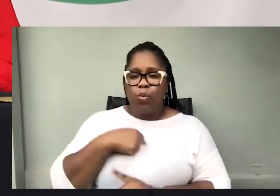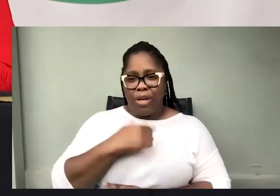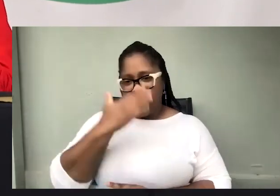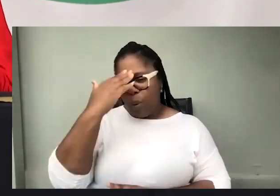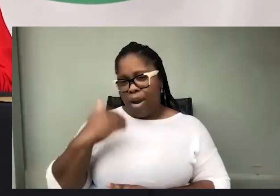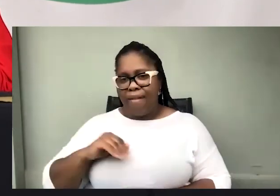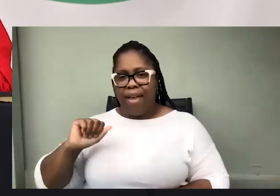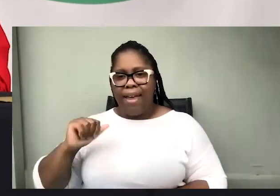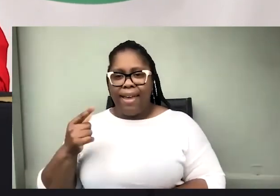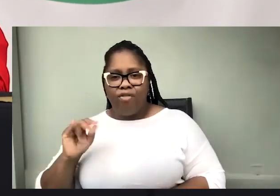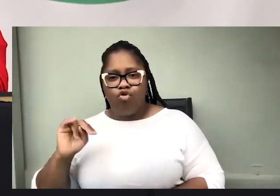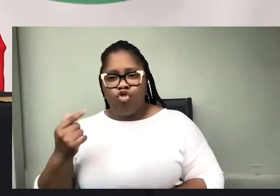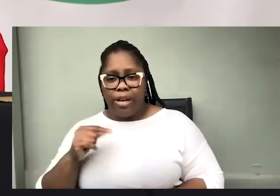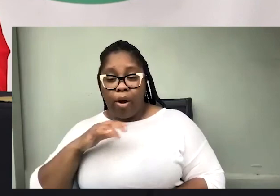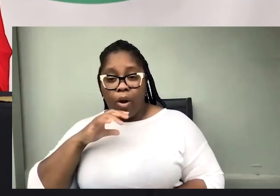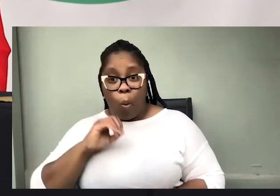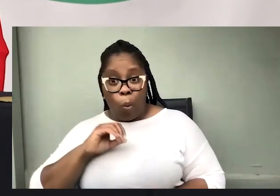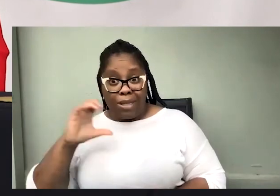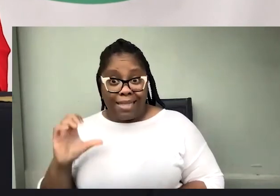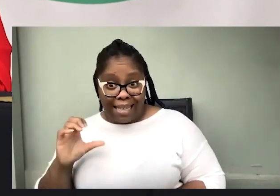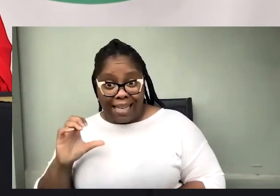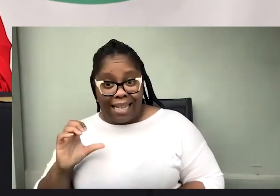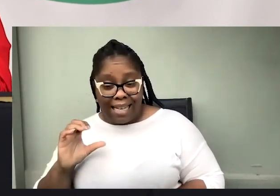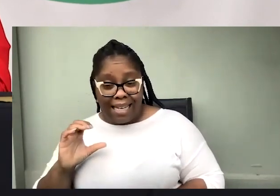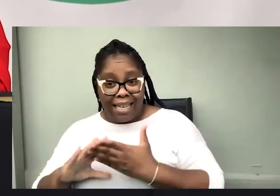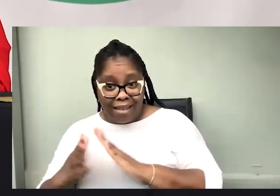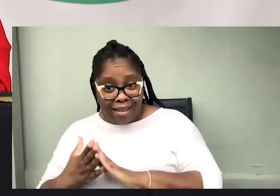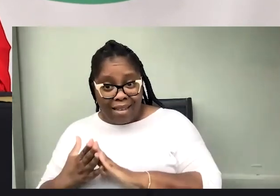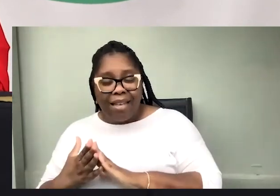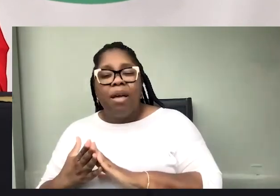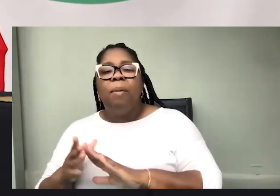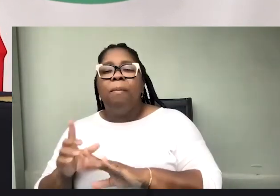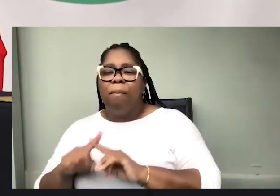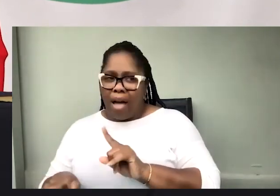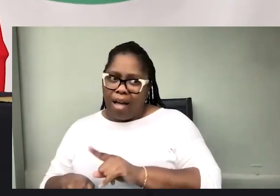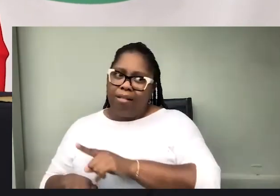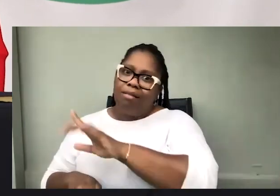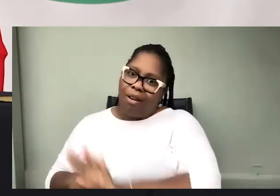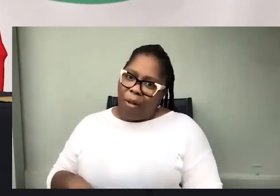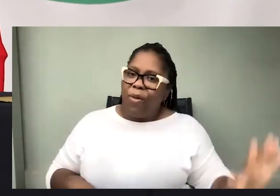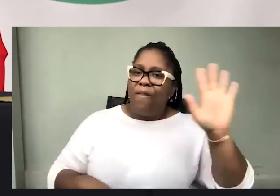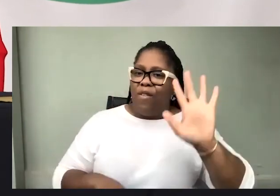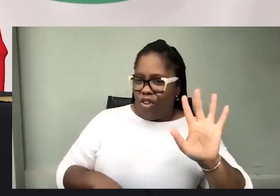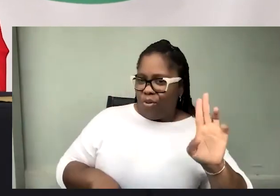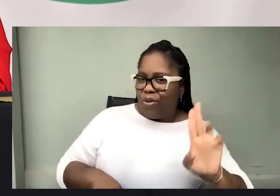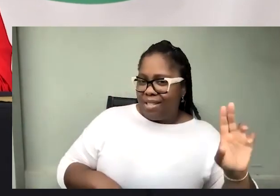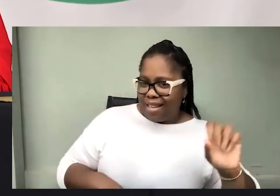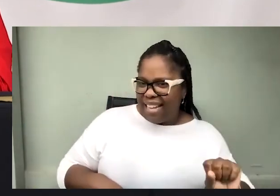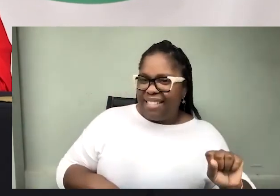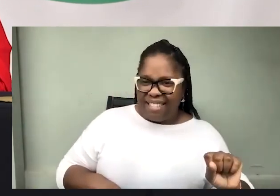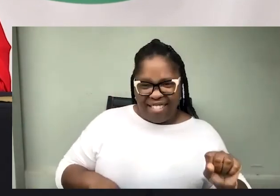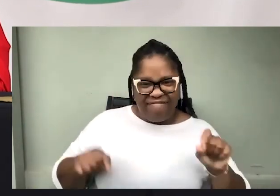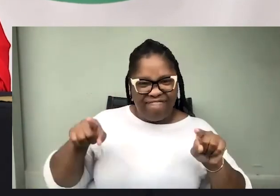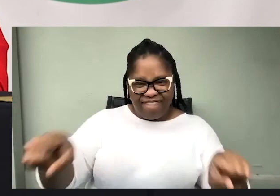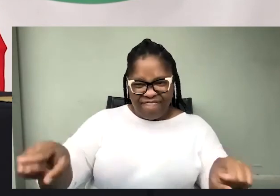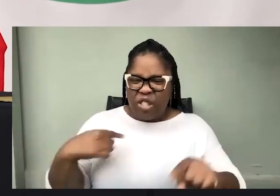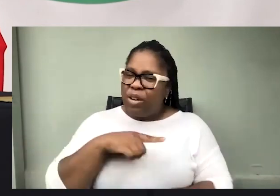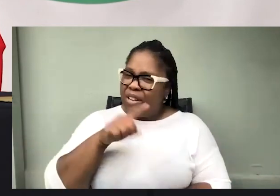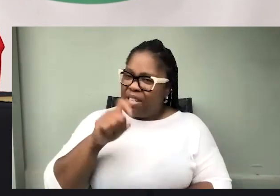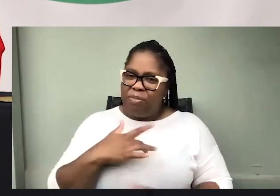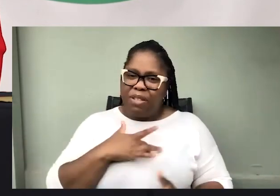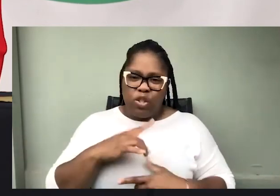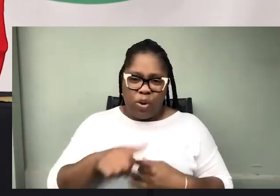aging, not only Orange County population, but across the United States. So we need to be concerned about just that